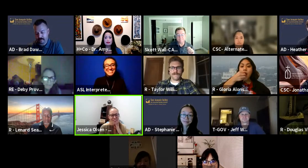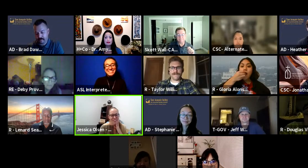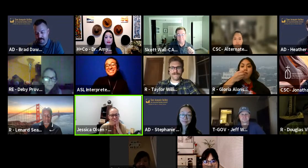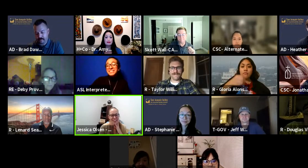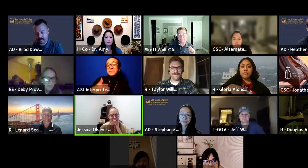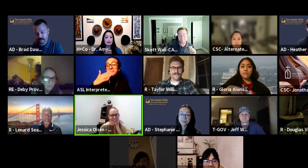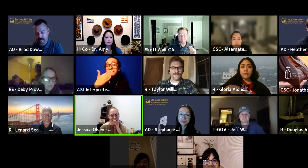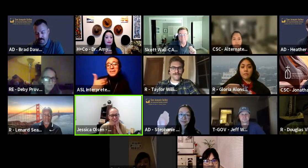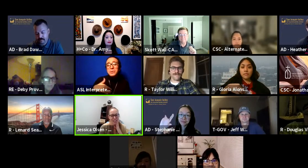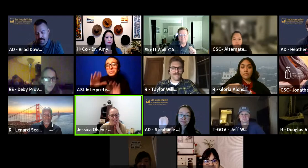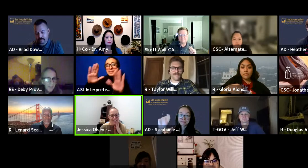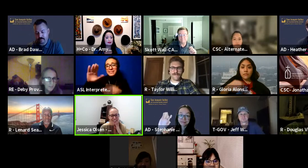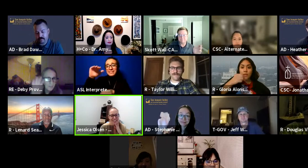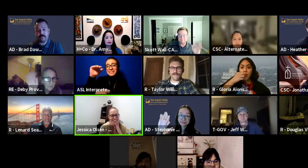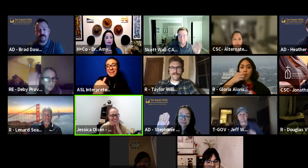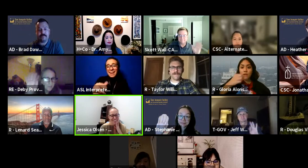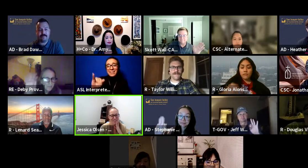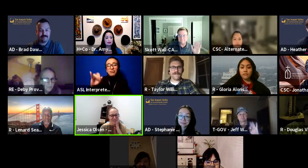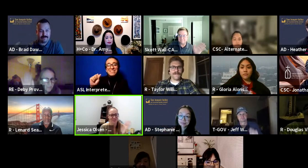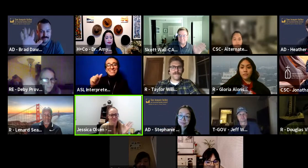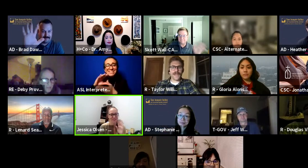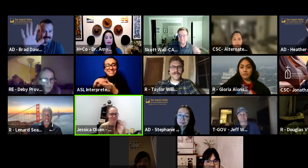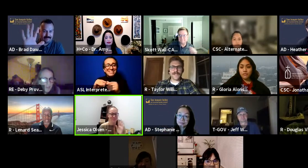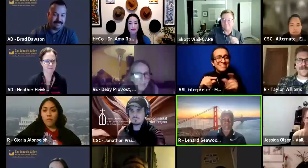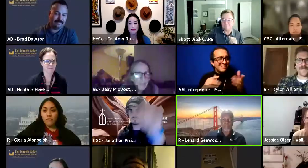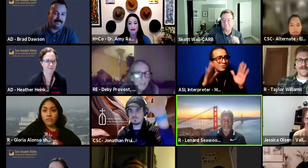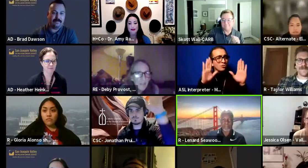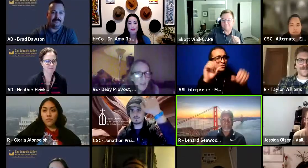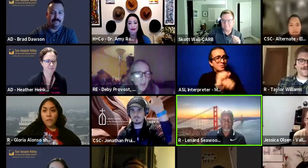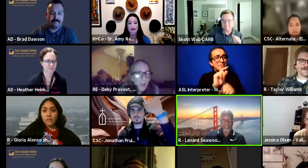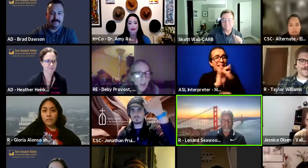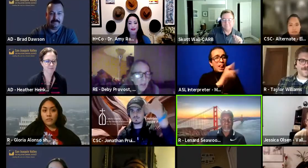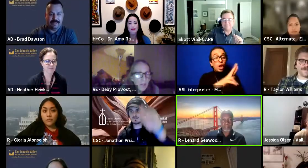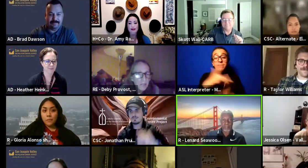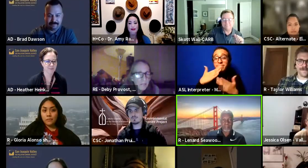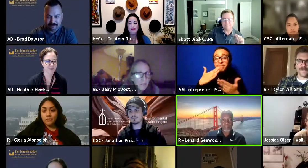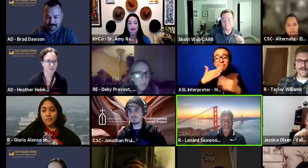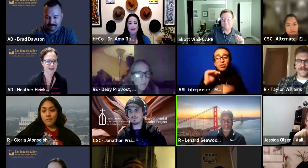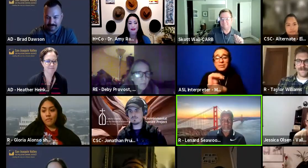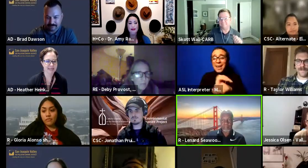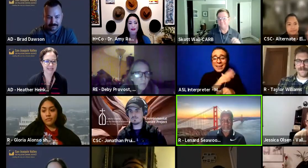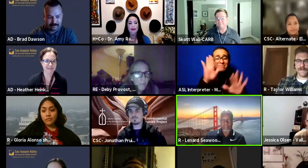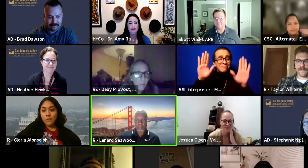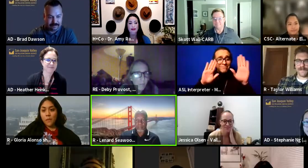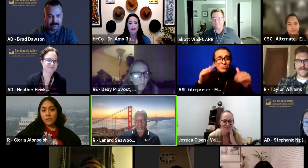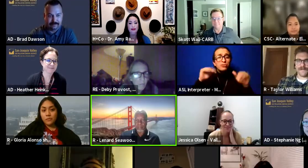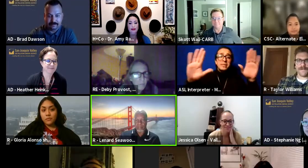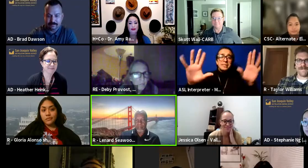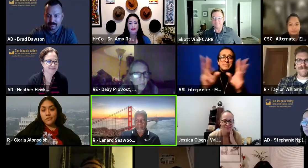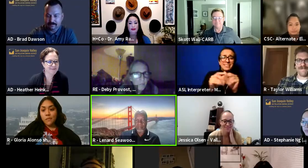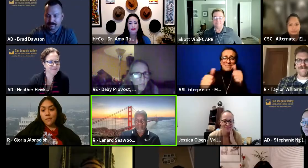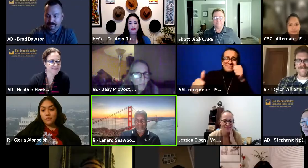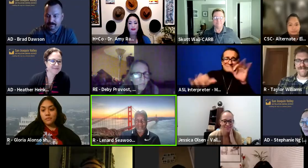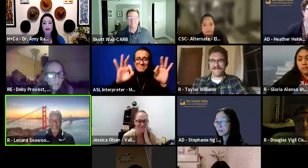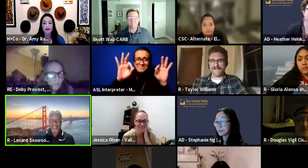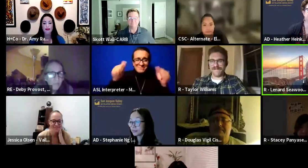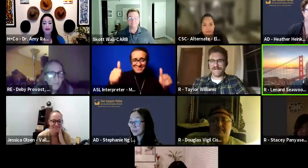Thank you. Have a great night. Great job, Taylor. Good night. Thanks, everyone. Great meeting.